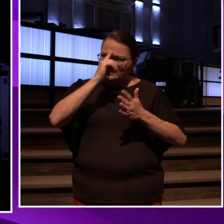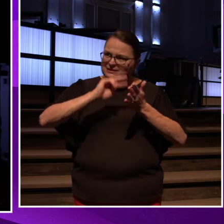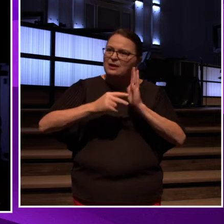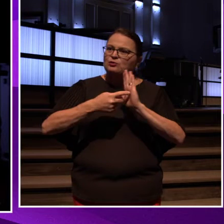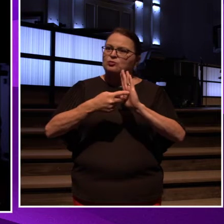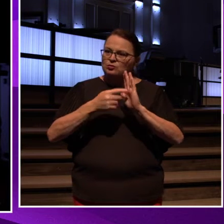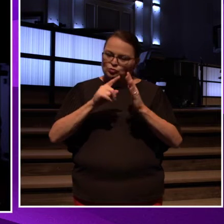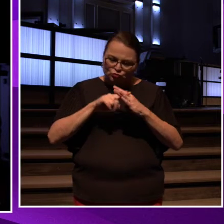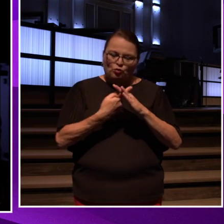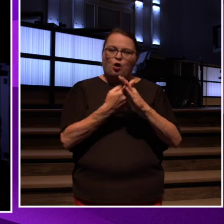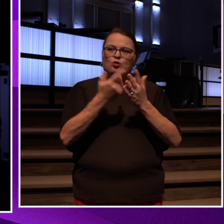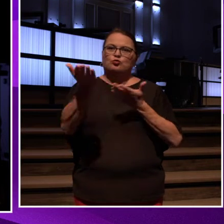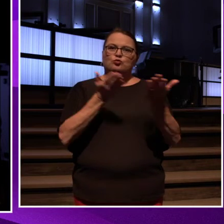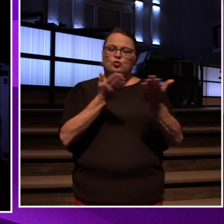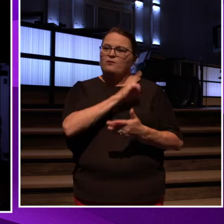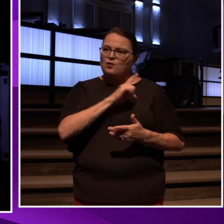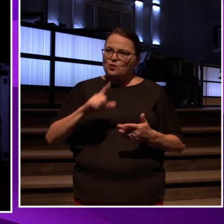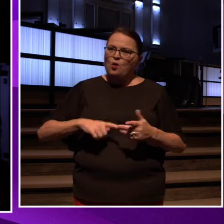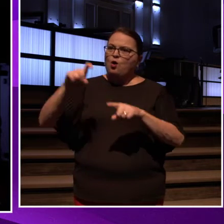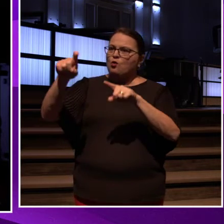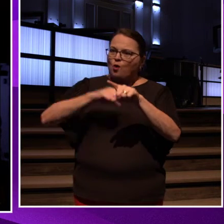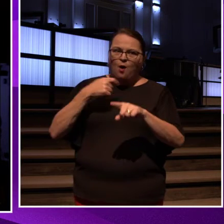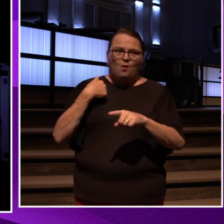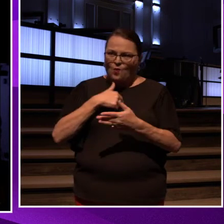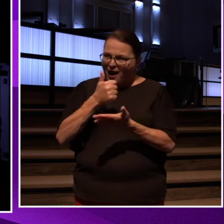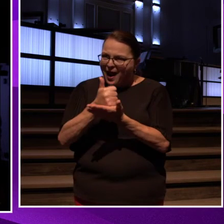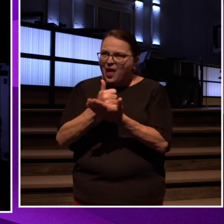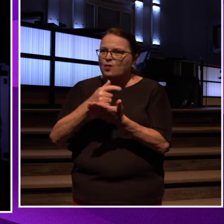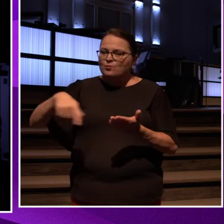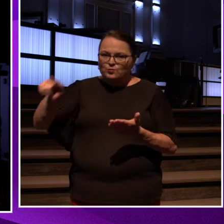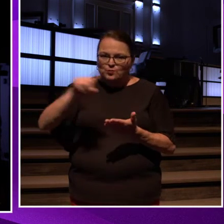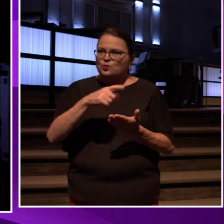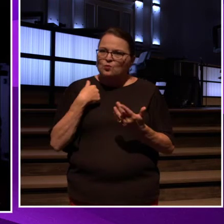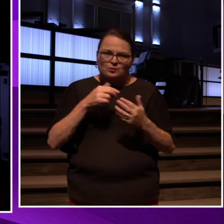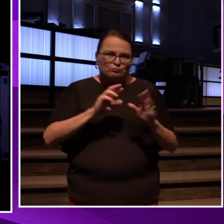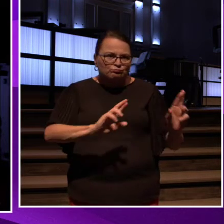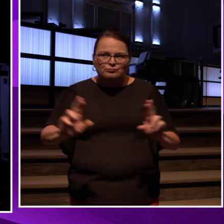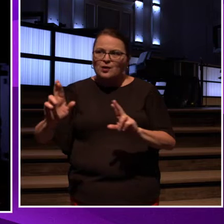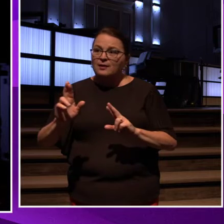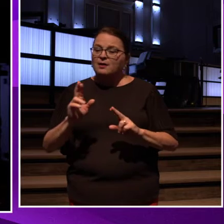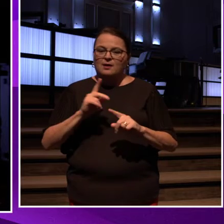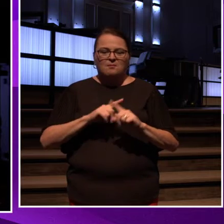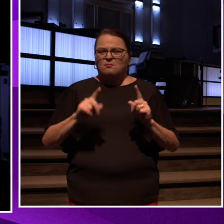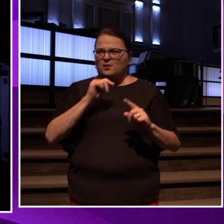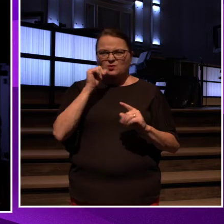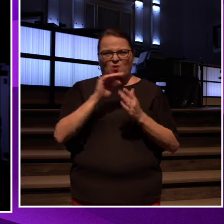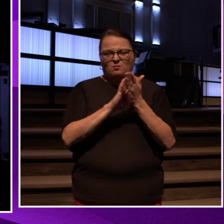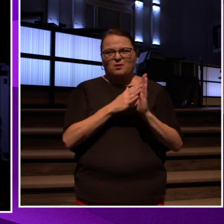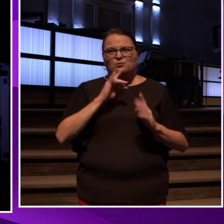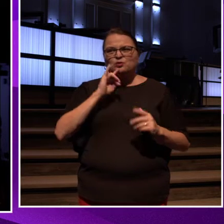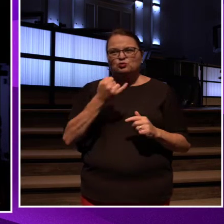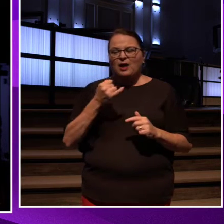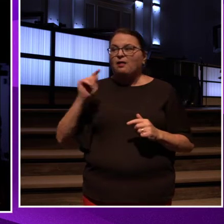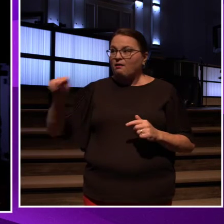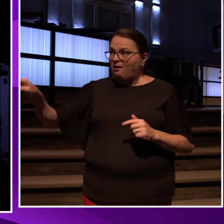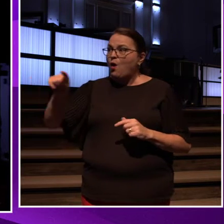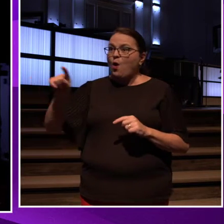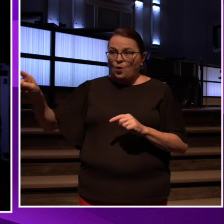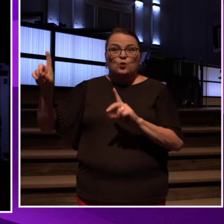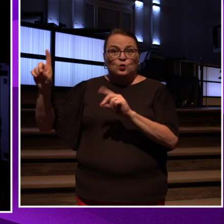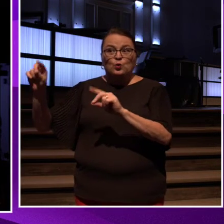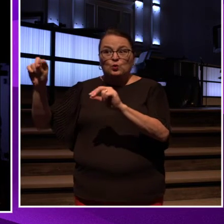start serving the Lord. Call up here. We'll help you. We'll equip you. But don't get jealous of others who are doing